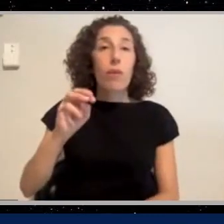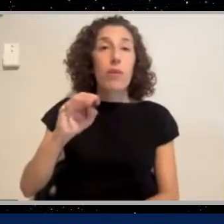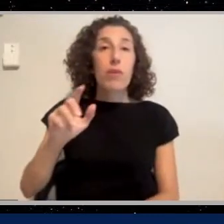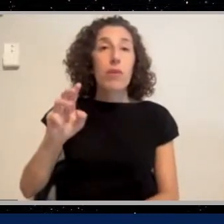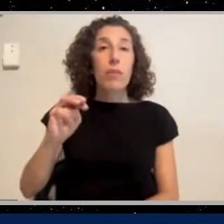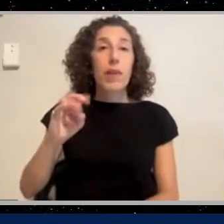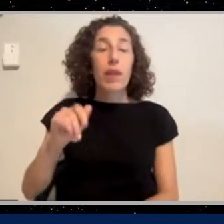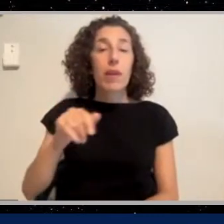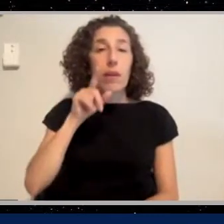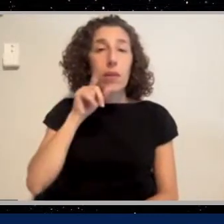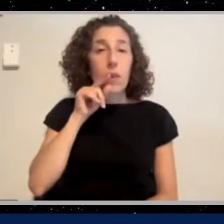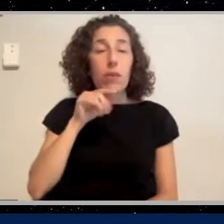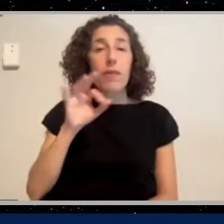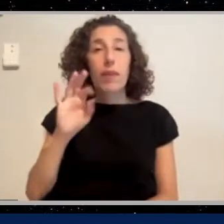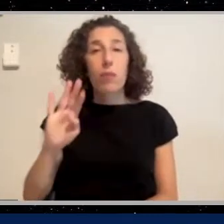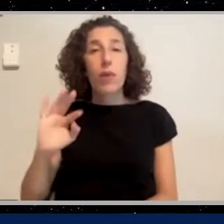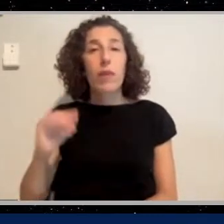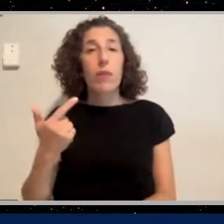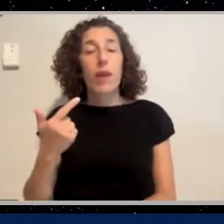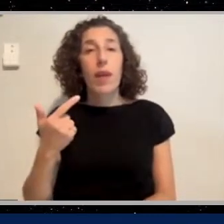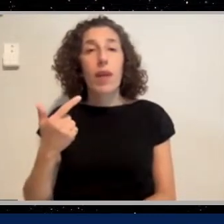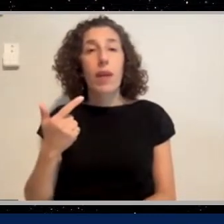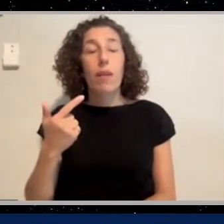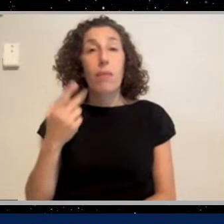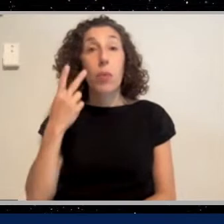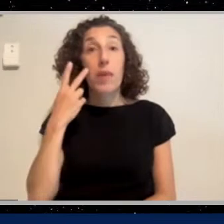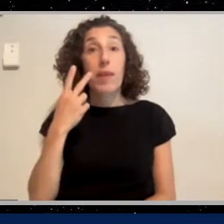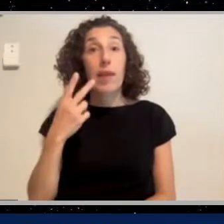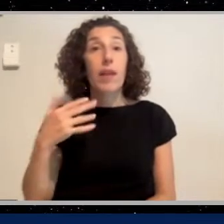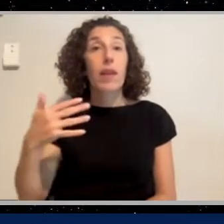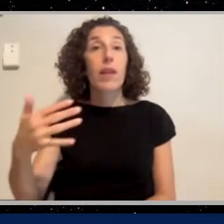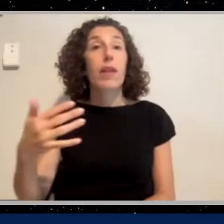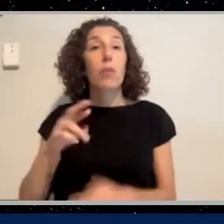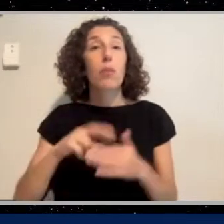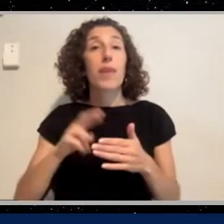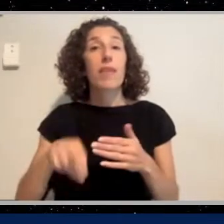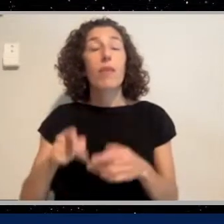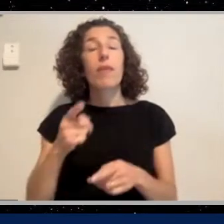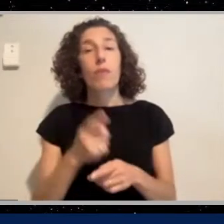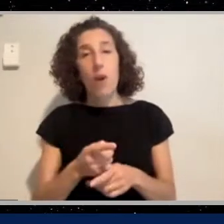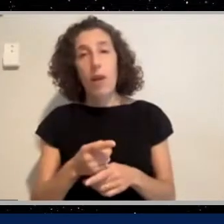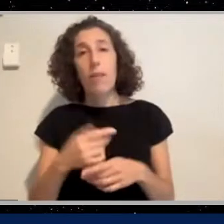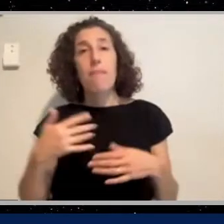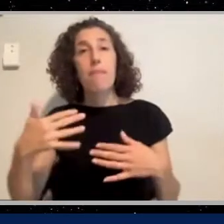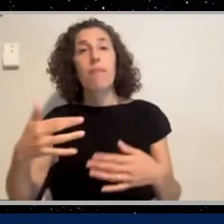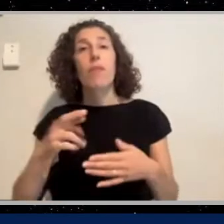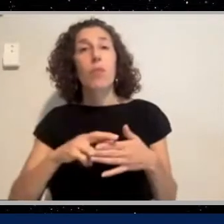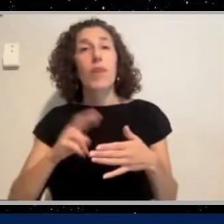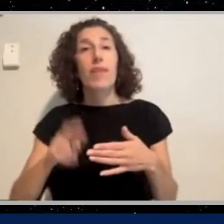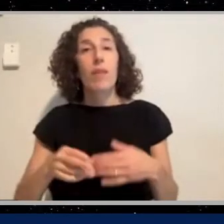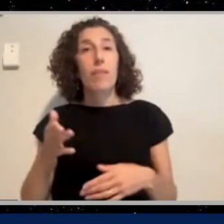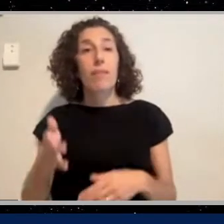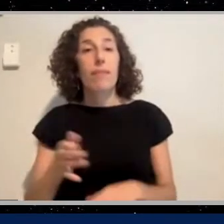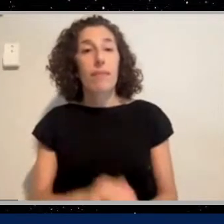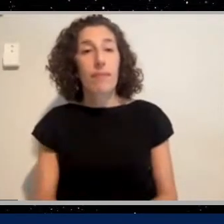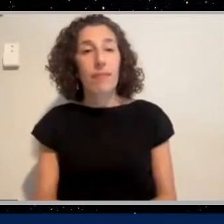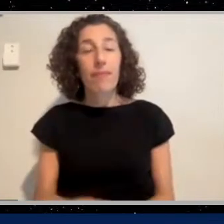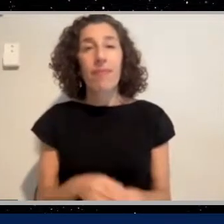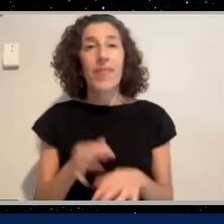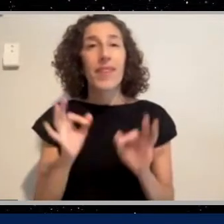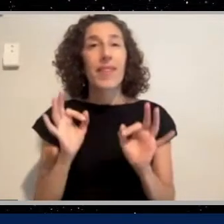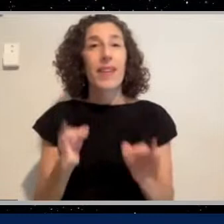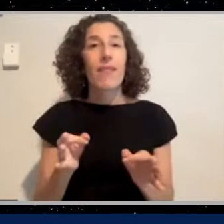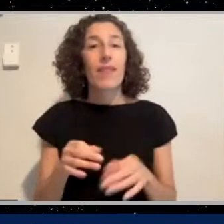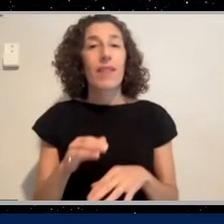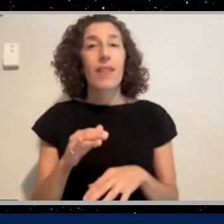that would be a good place to find out about those, huh? I think so. Yeah. And And definitely on the